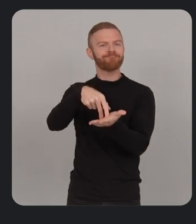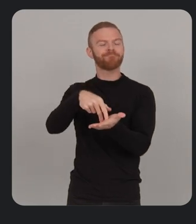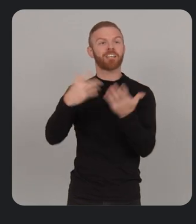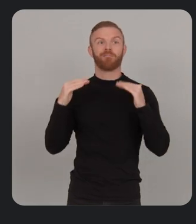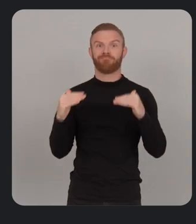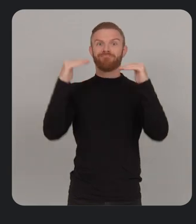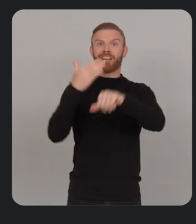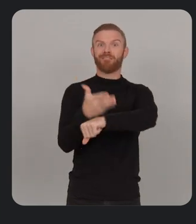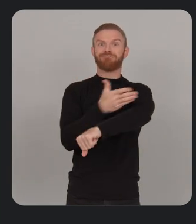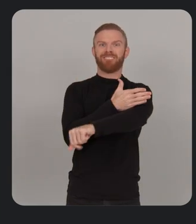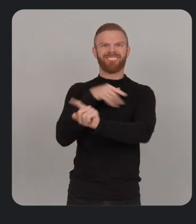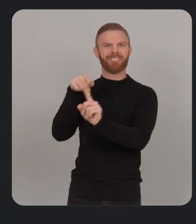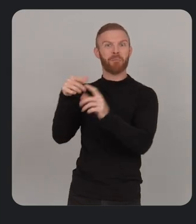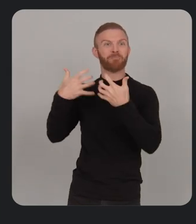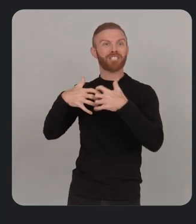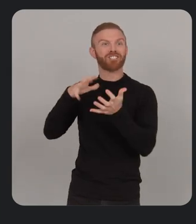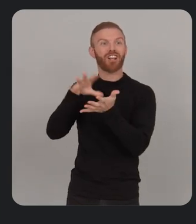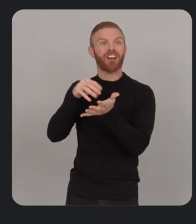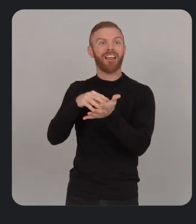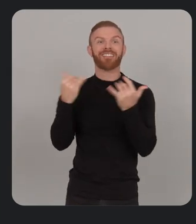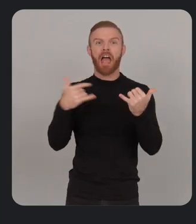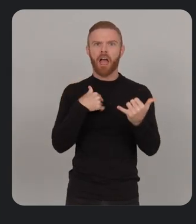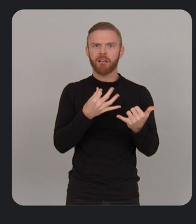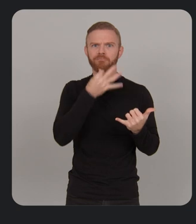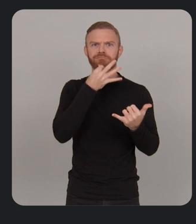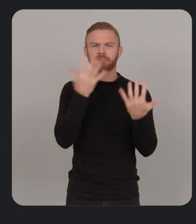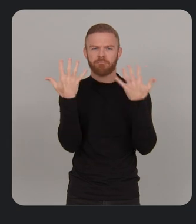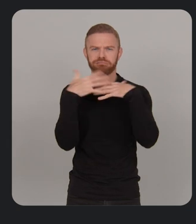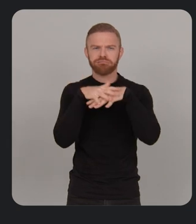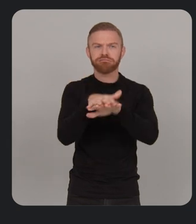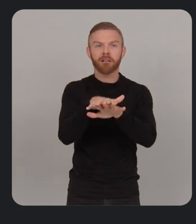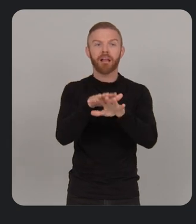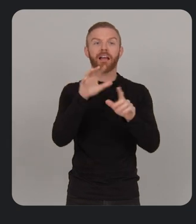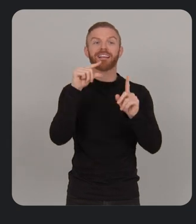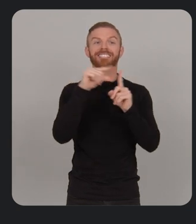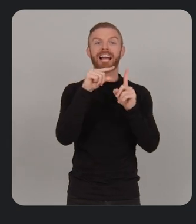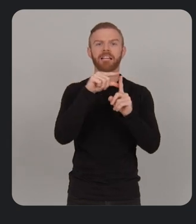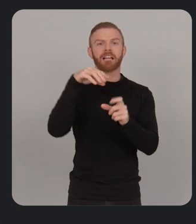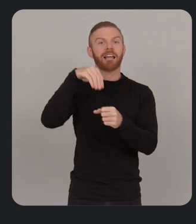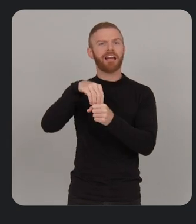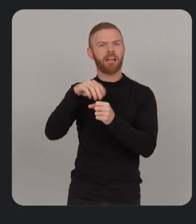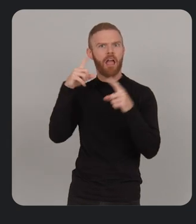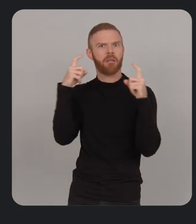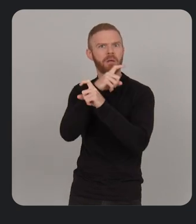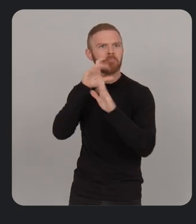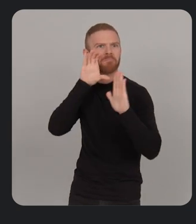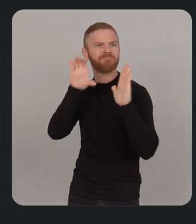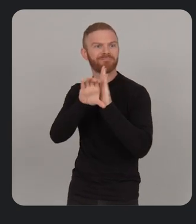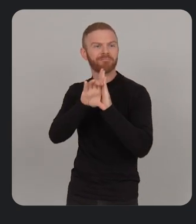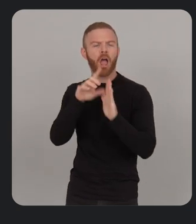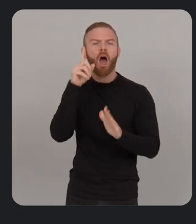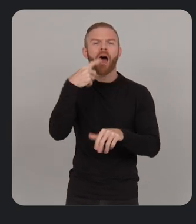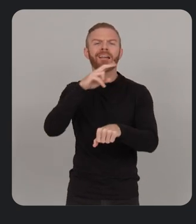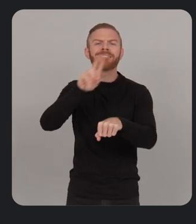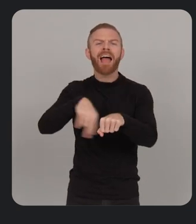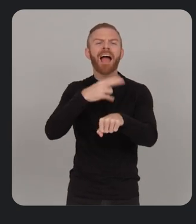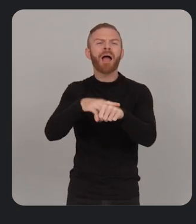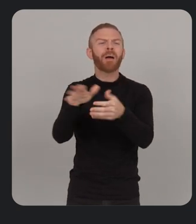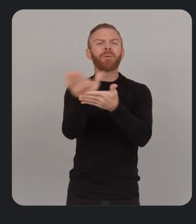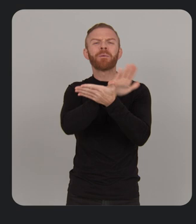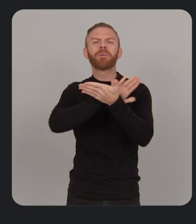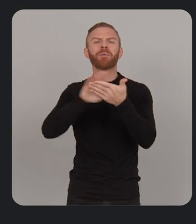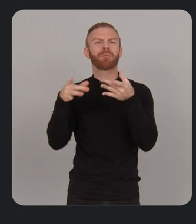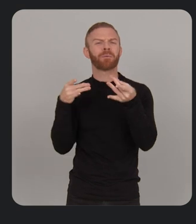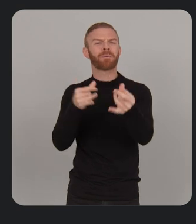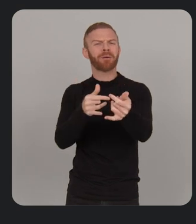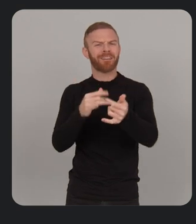advancements in machine learning, we're now able to blend translated text into complex images so it looks much more natural and feels